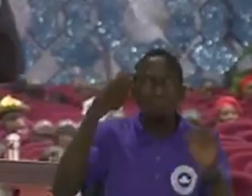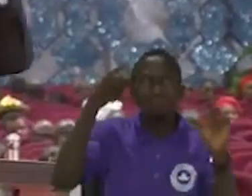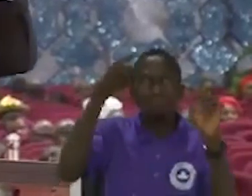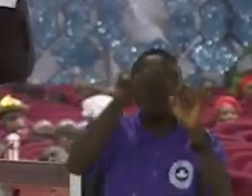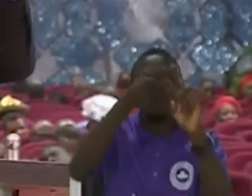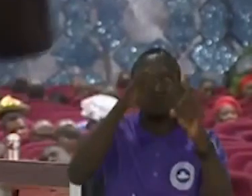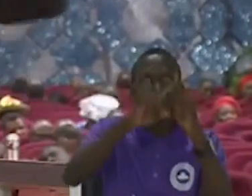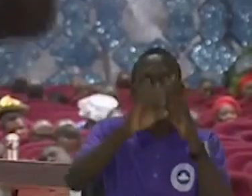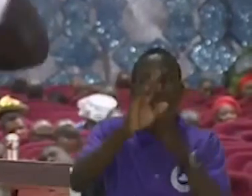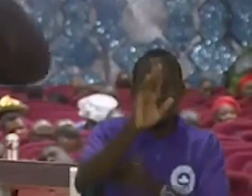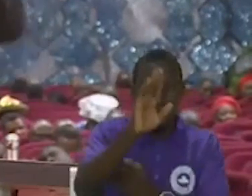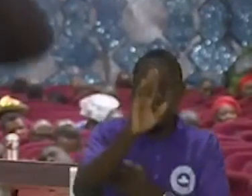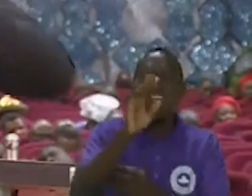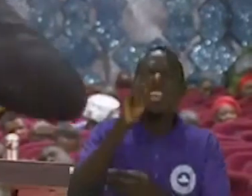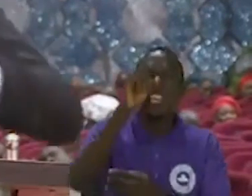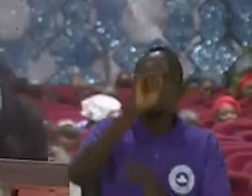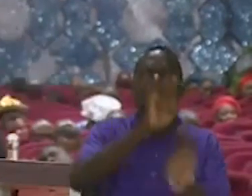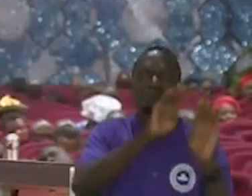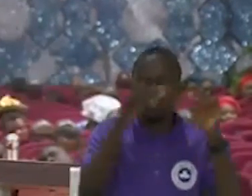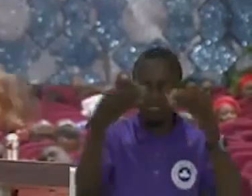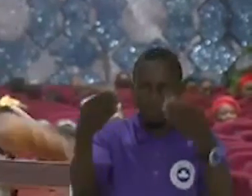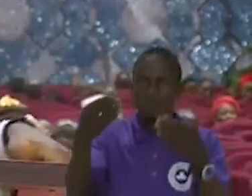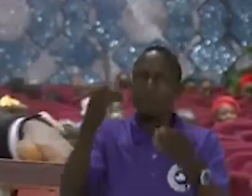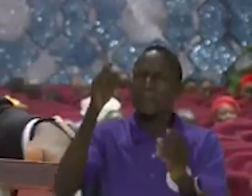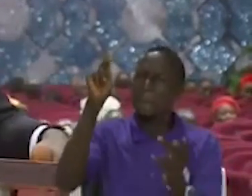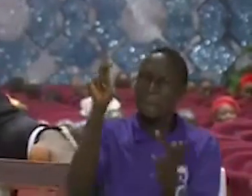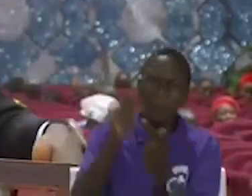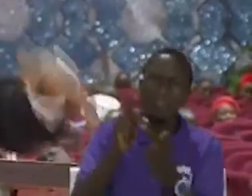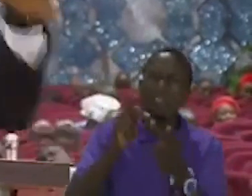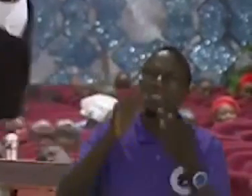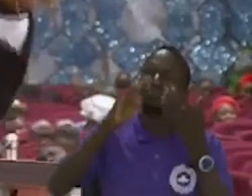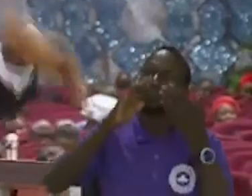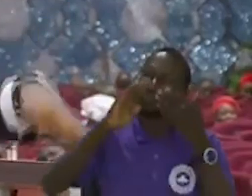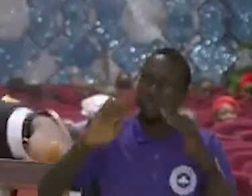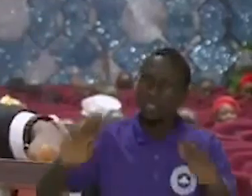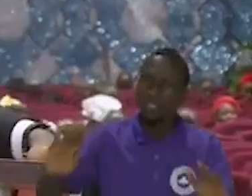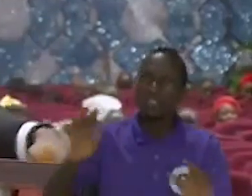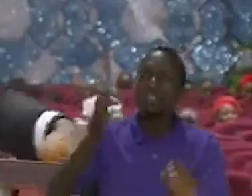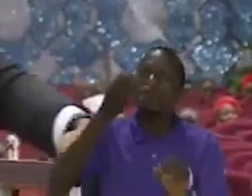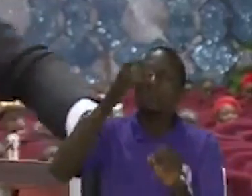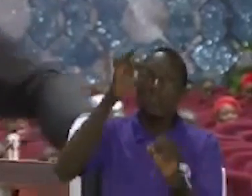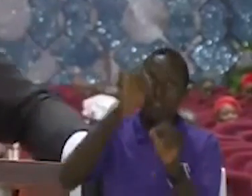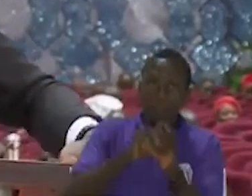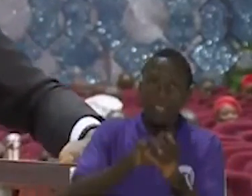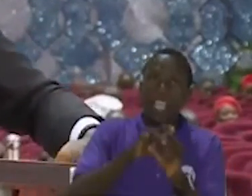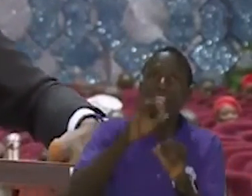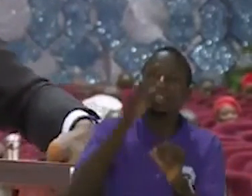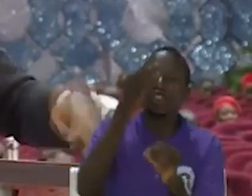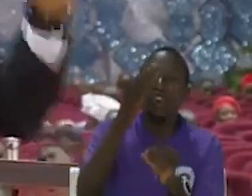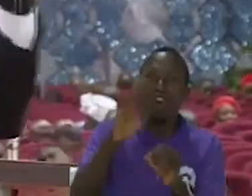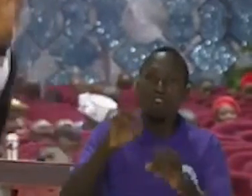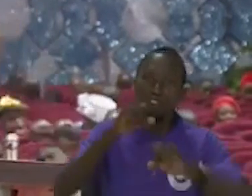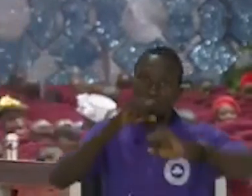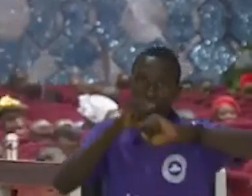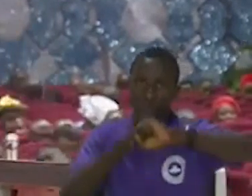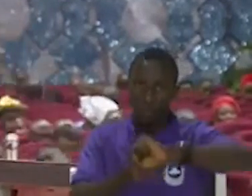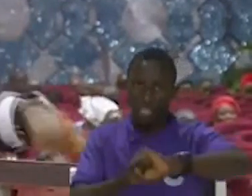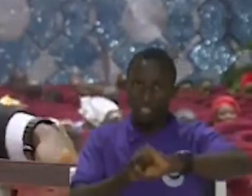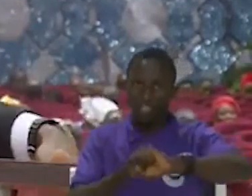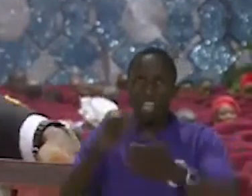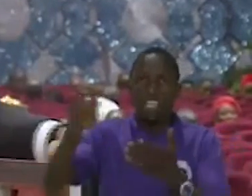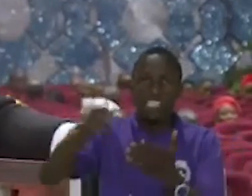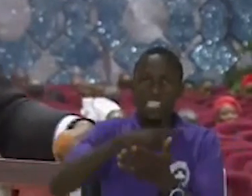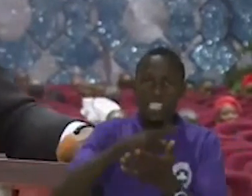he will keep you in perfect peace. That is a covenant. We'll talk about another covenant, the covenant of protection. Psalm 91, 1 to